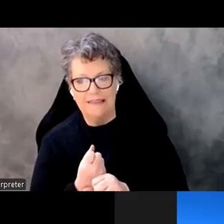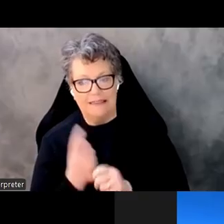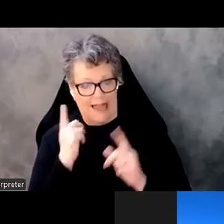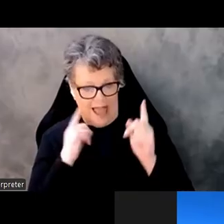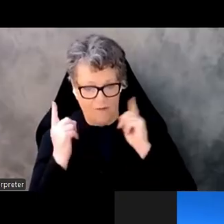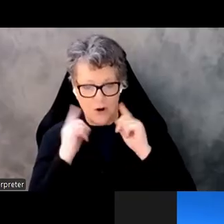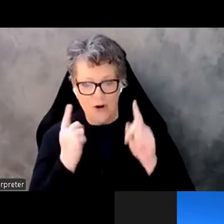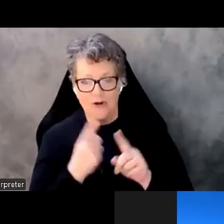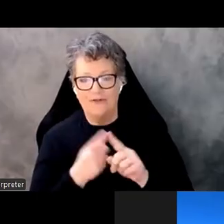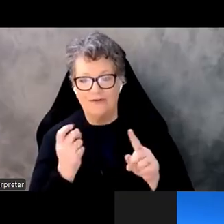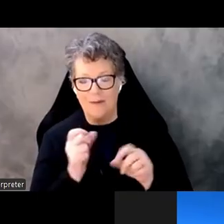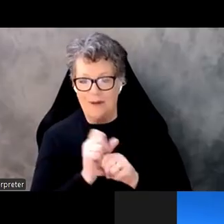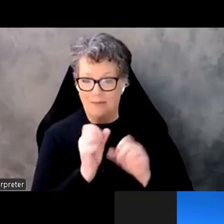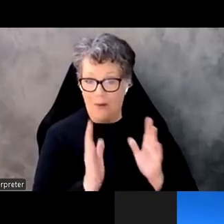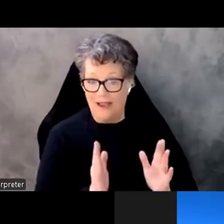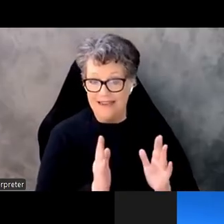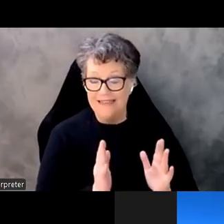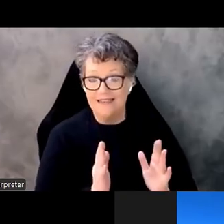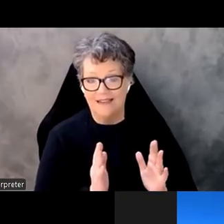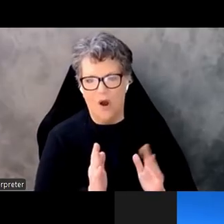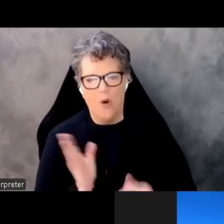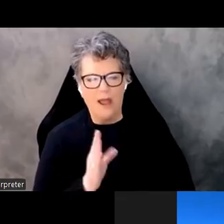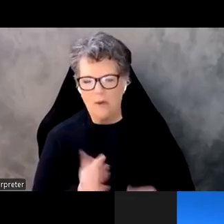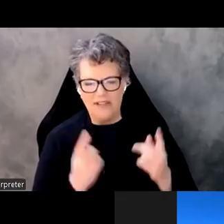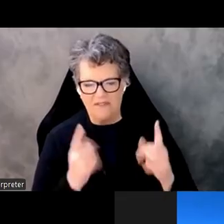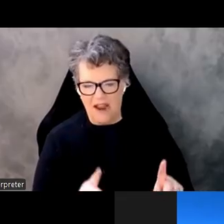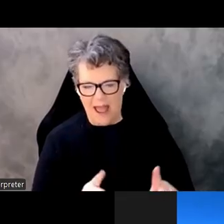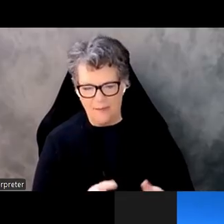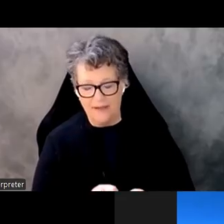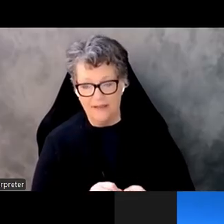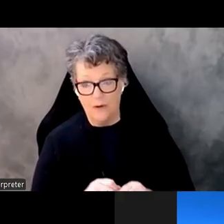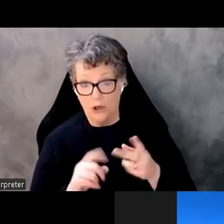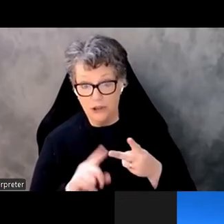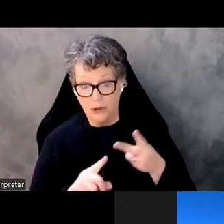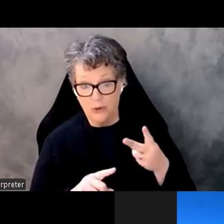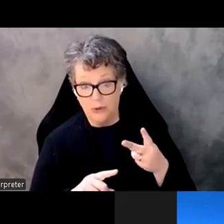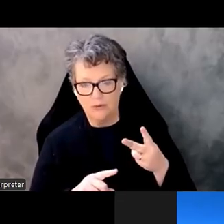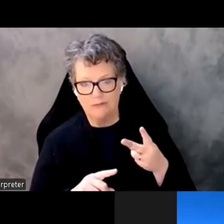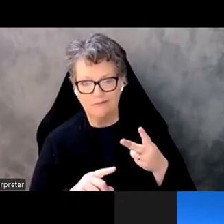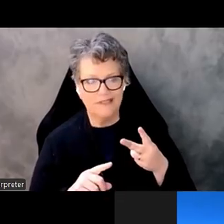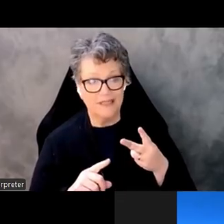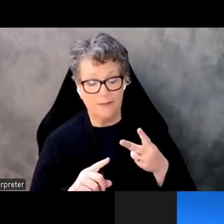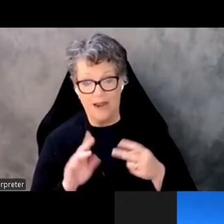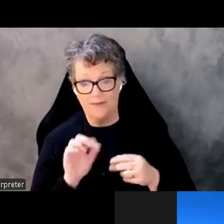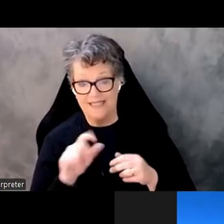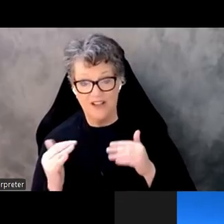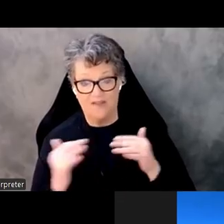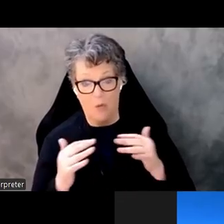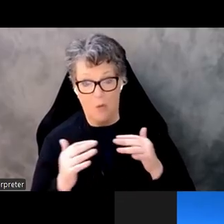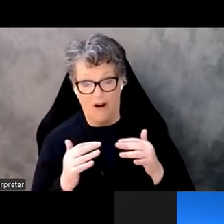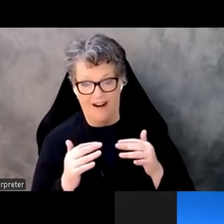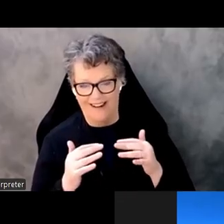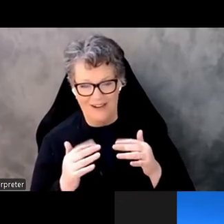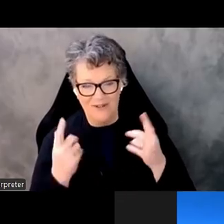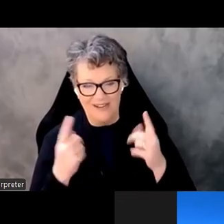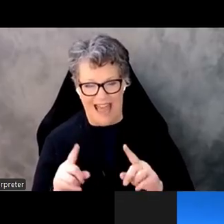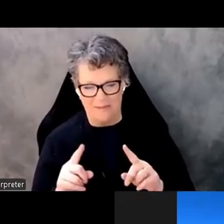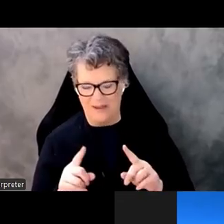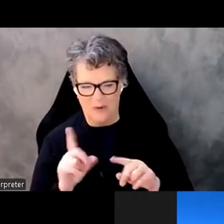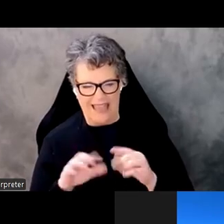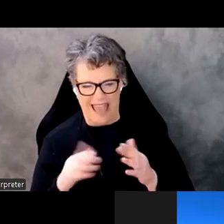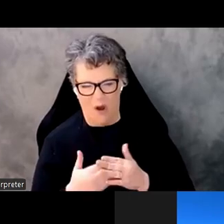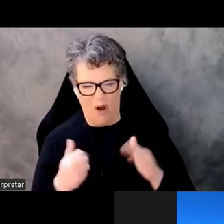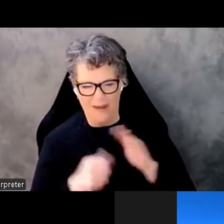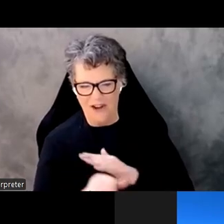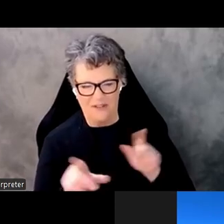from employees that one, it'll never happen, or two, that some sort of civil war was going to break out. We can't all occupy